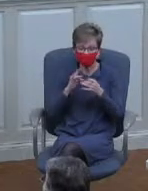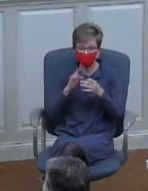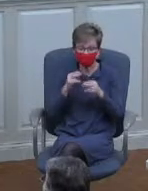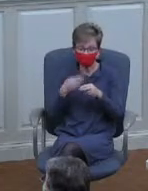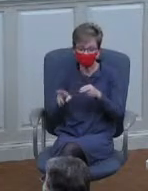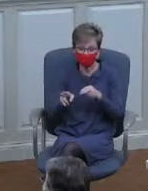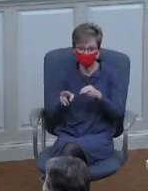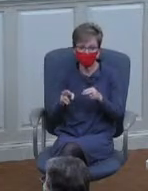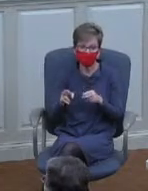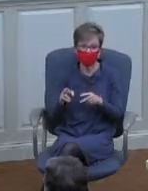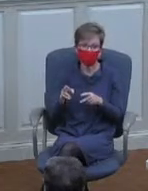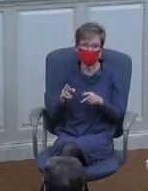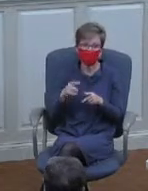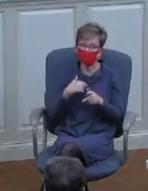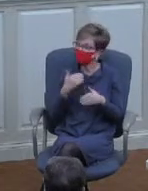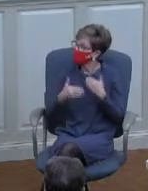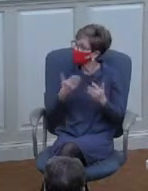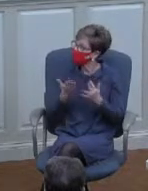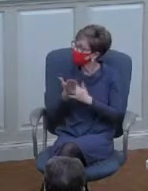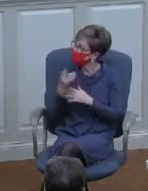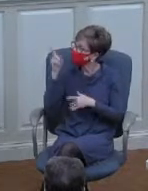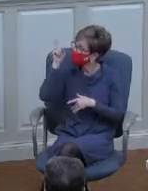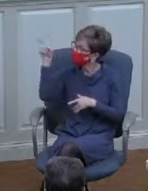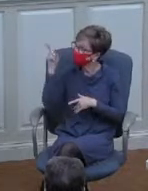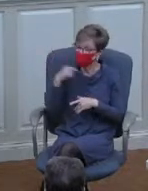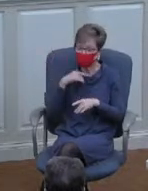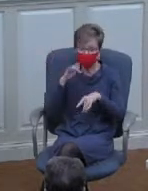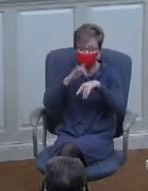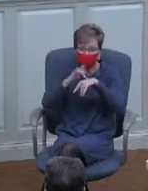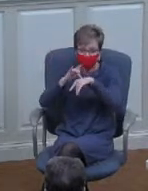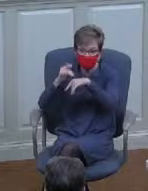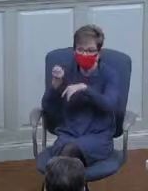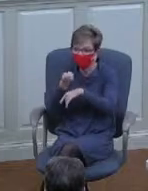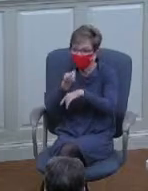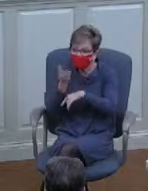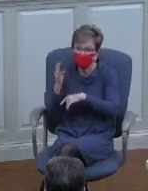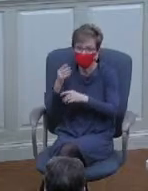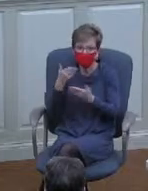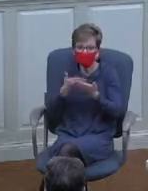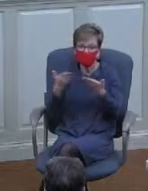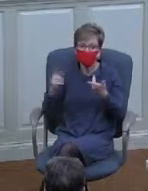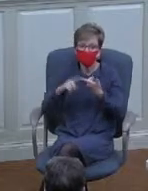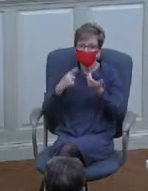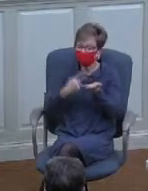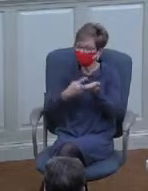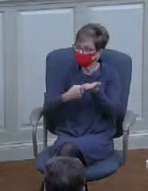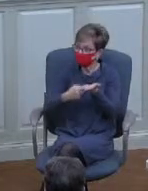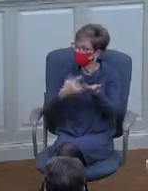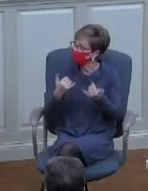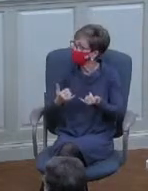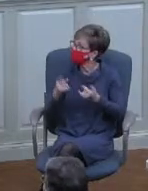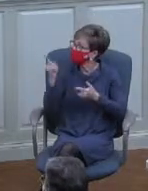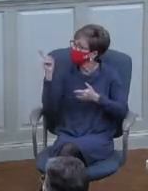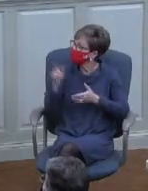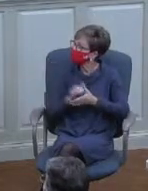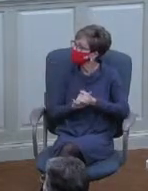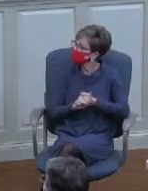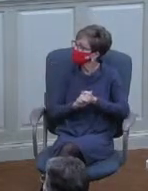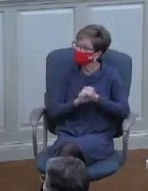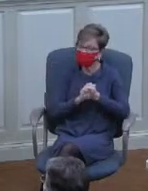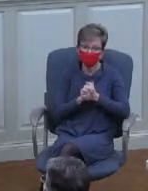and move right through this. I just wanted to touch on a few items for discussion. Mainly just wanted